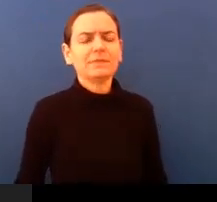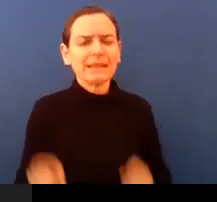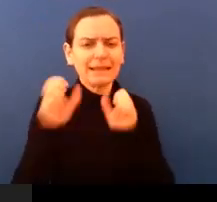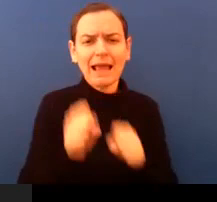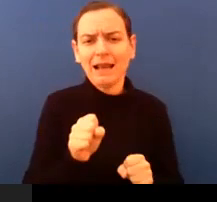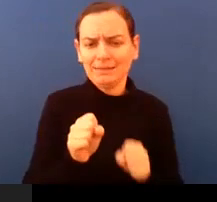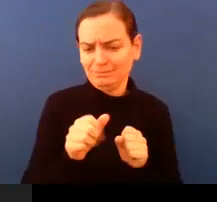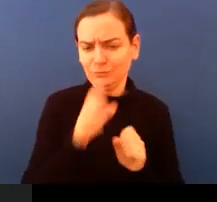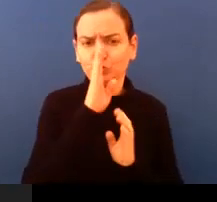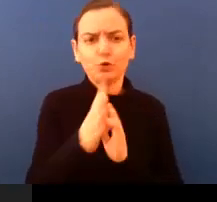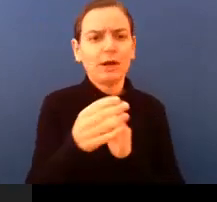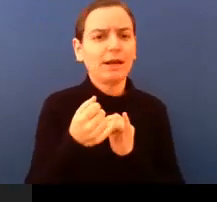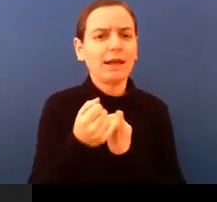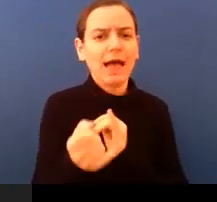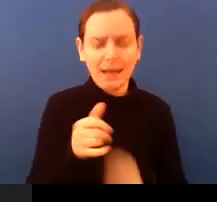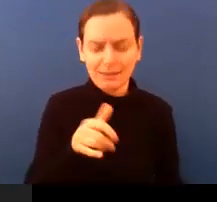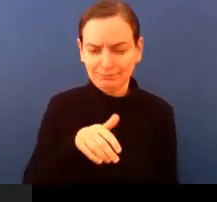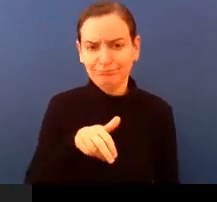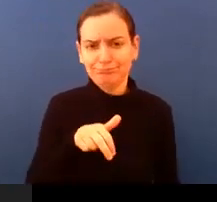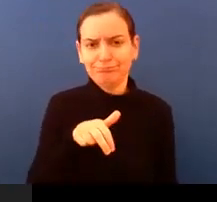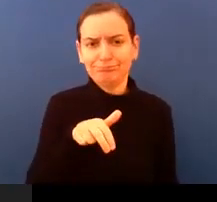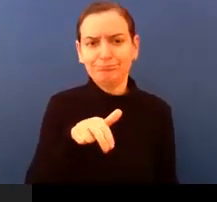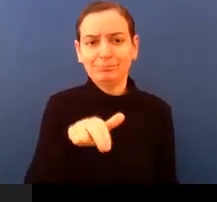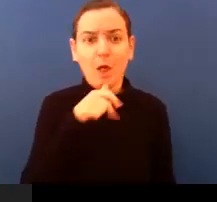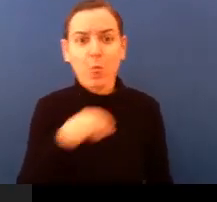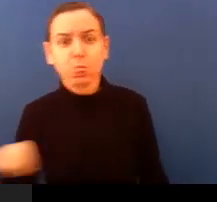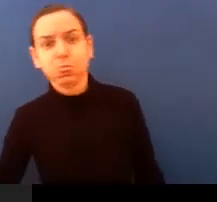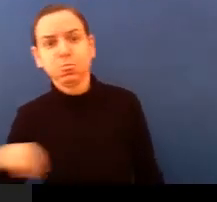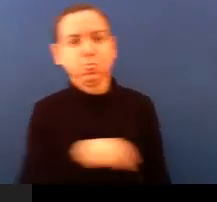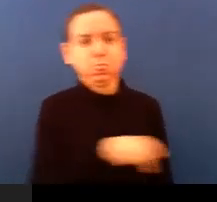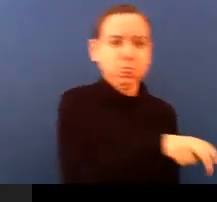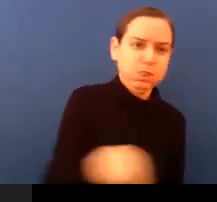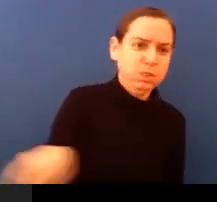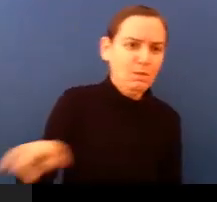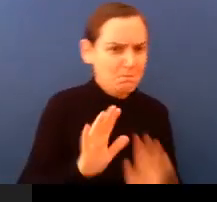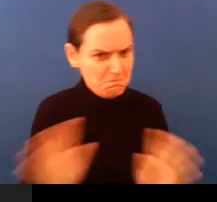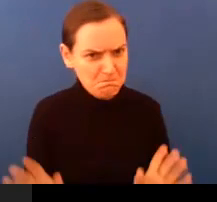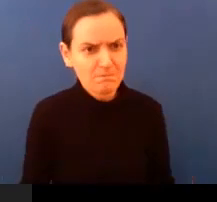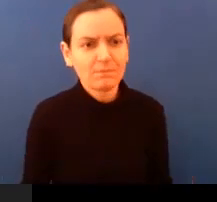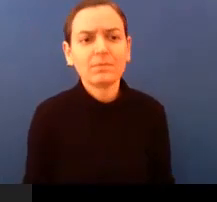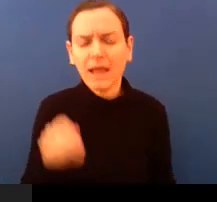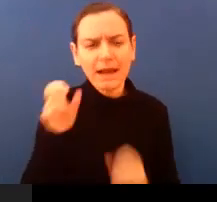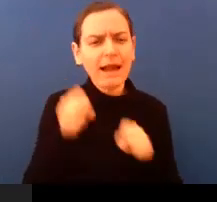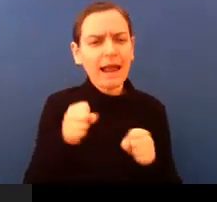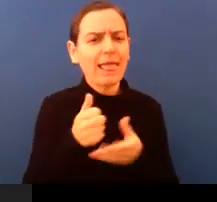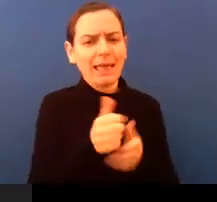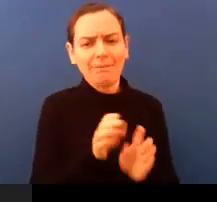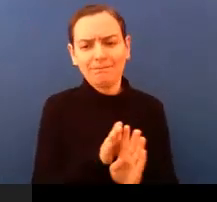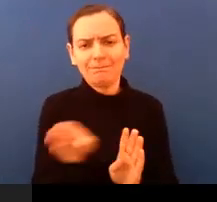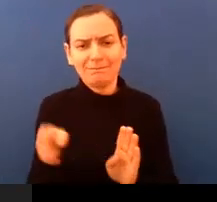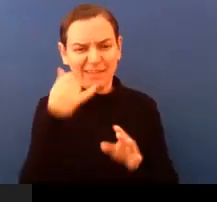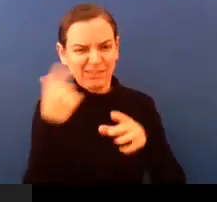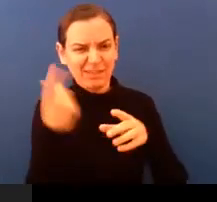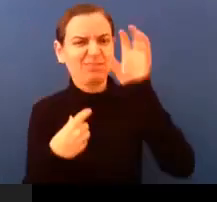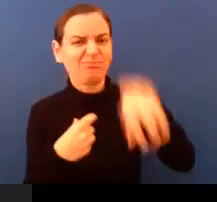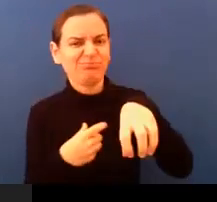routes in a fairly straight path, avoiding head level obstacles and obstacles that are in the team's way.